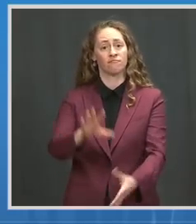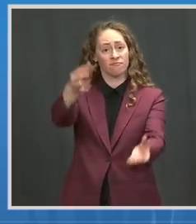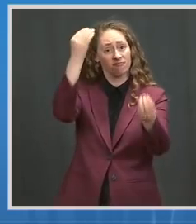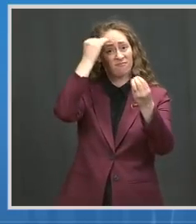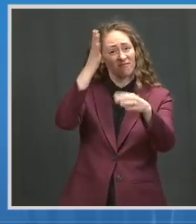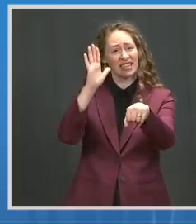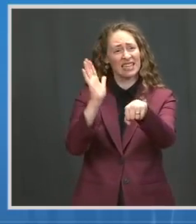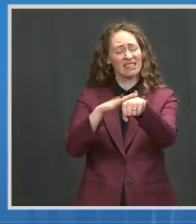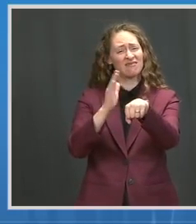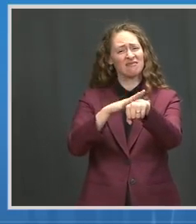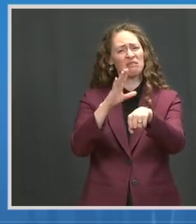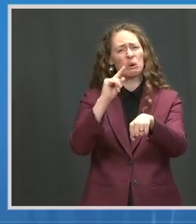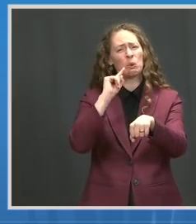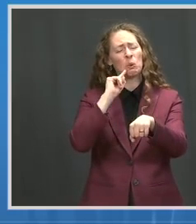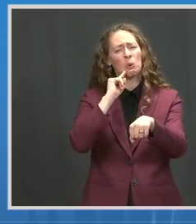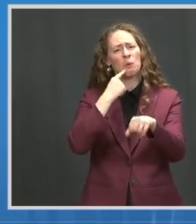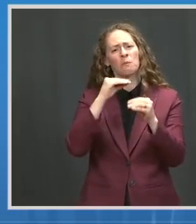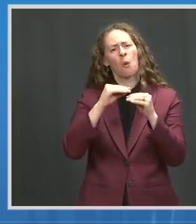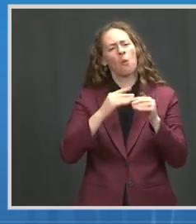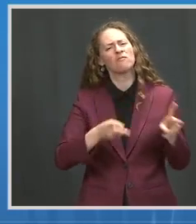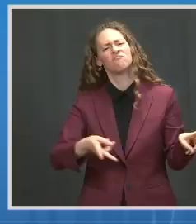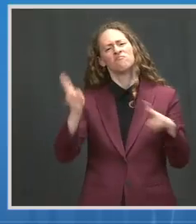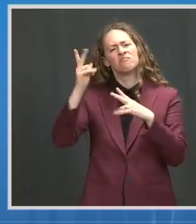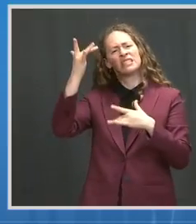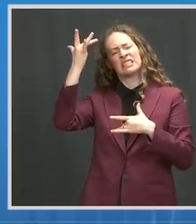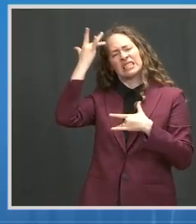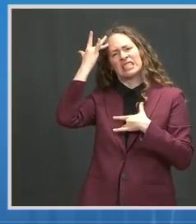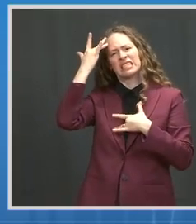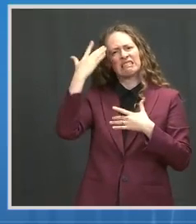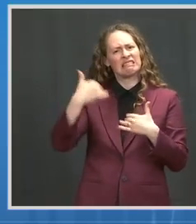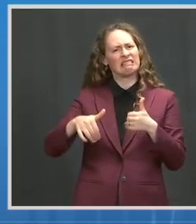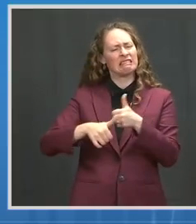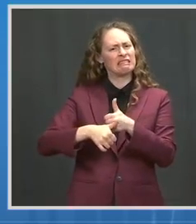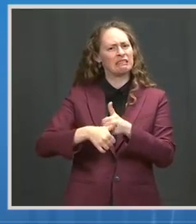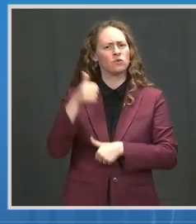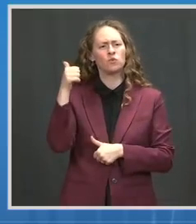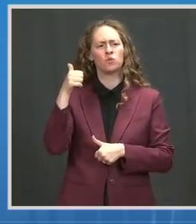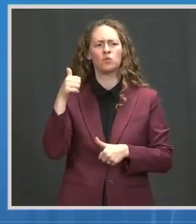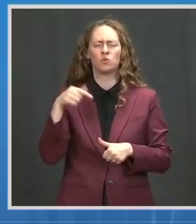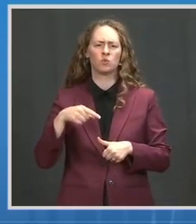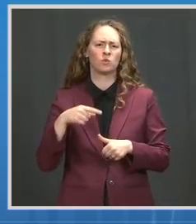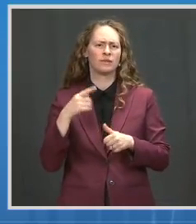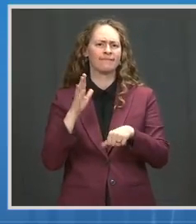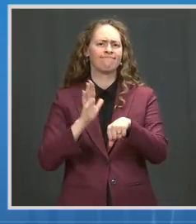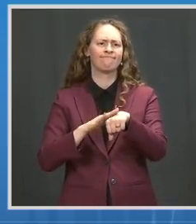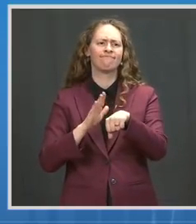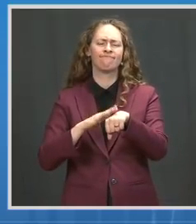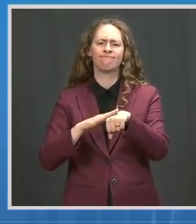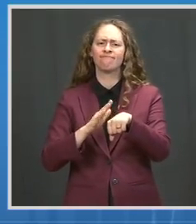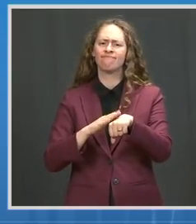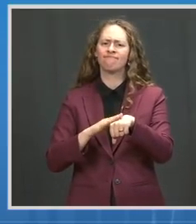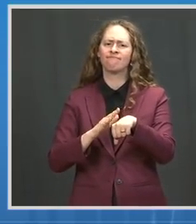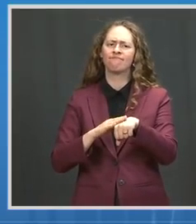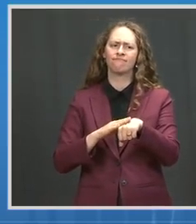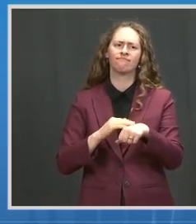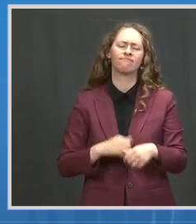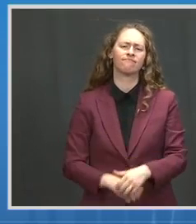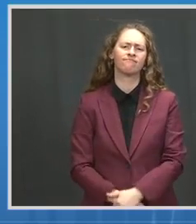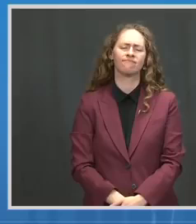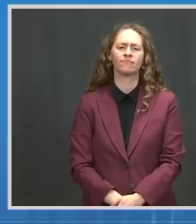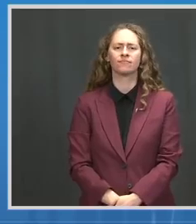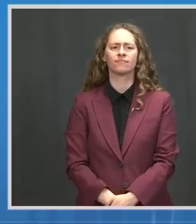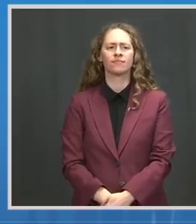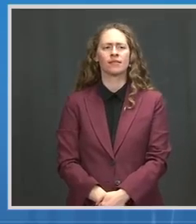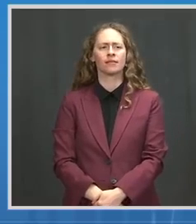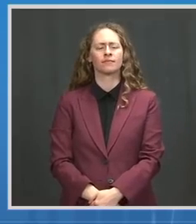lab tests associated with modest decreased neutralization by sera from previously infected and vaccinated individuals compared